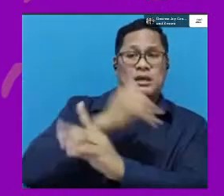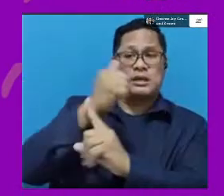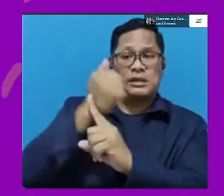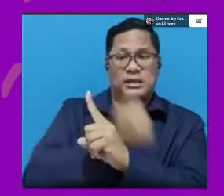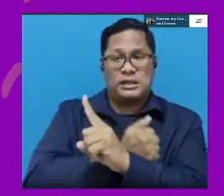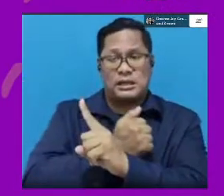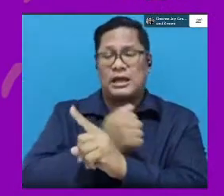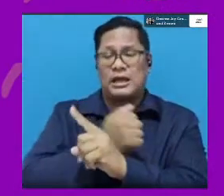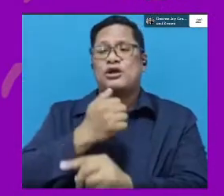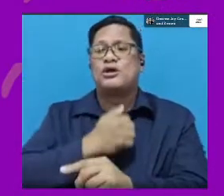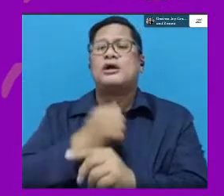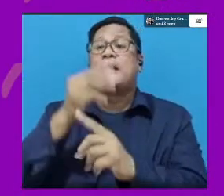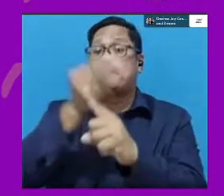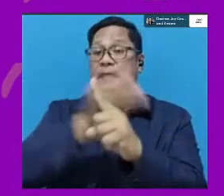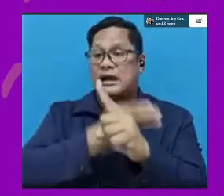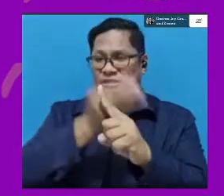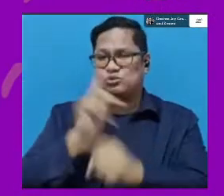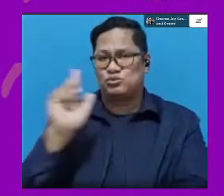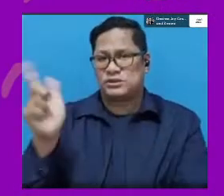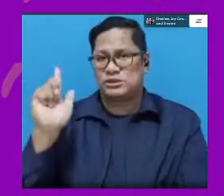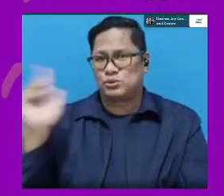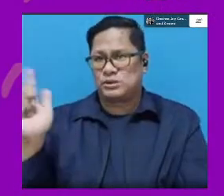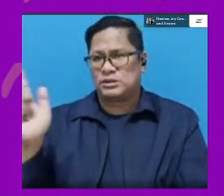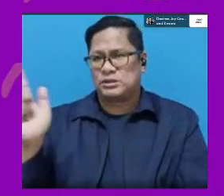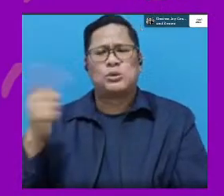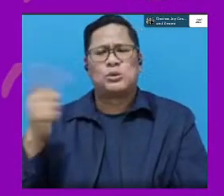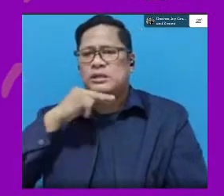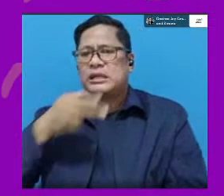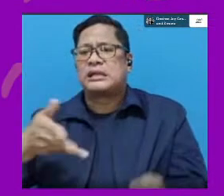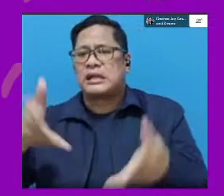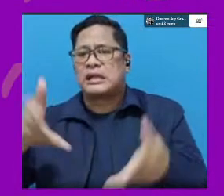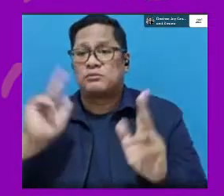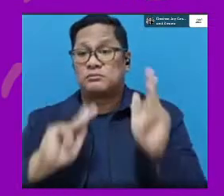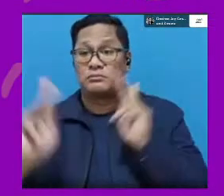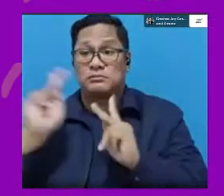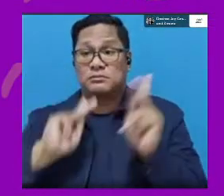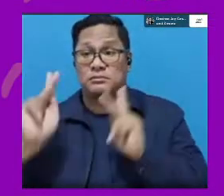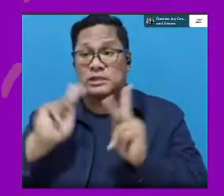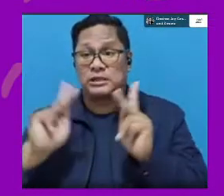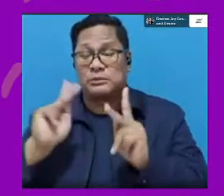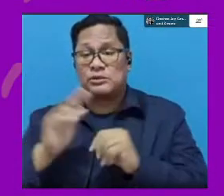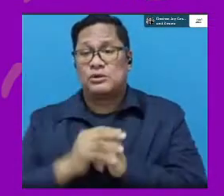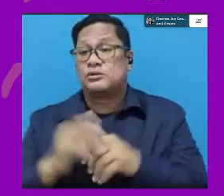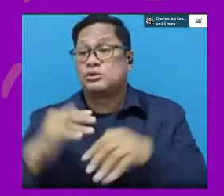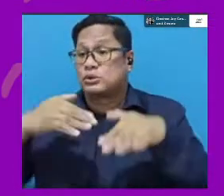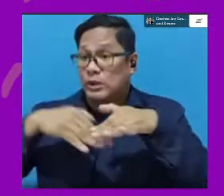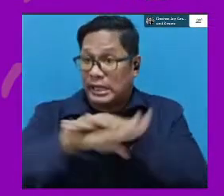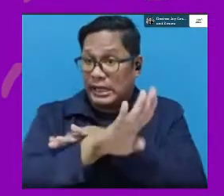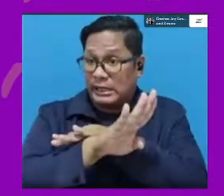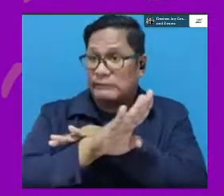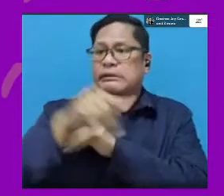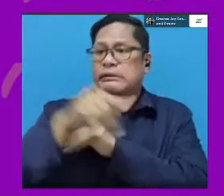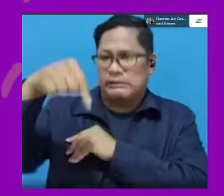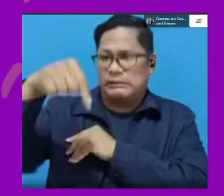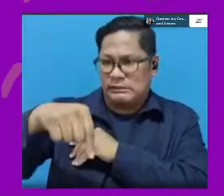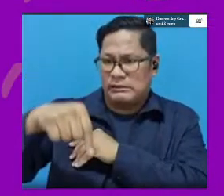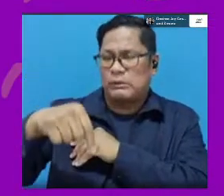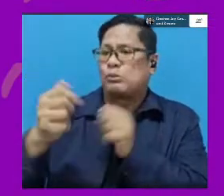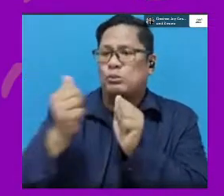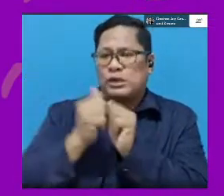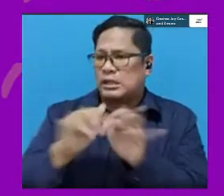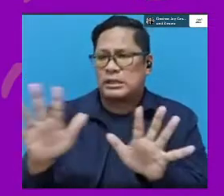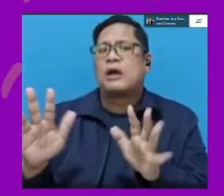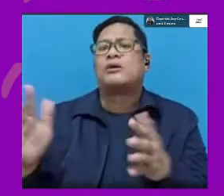March 2020, where we do not allow people to enter Dinagat Islands without undergoing